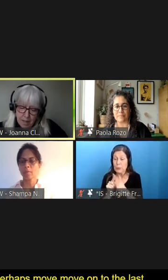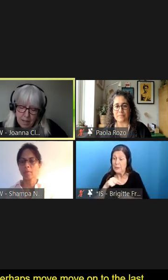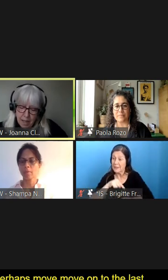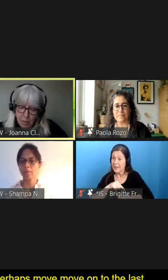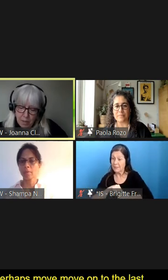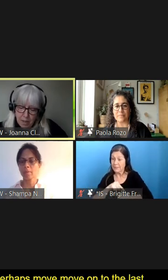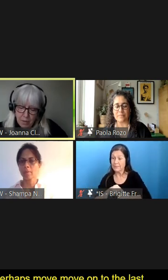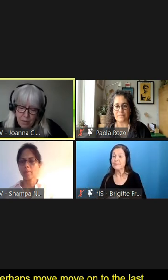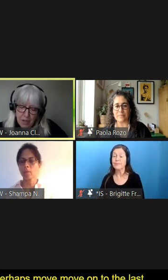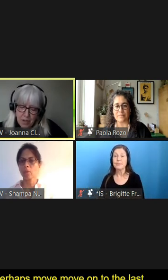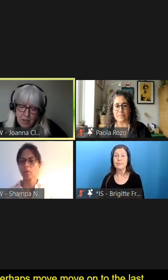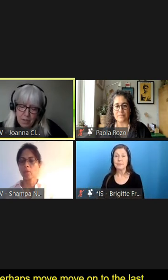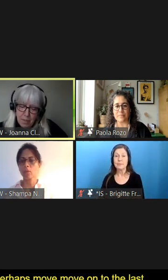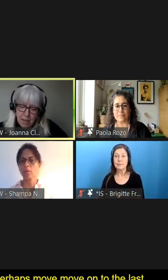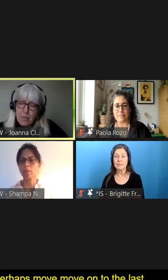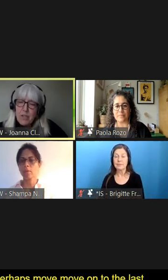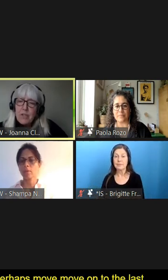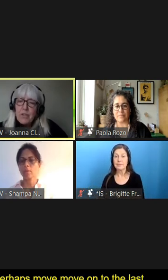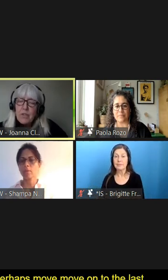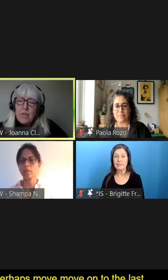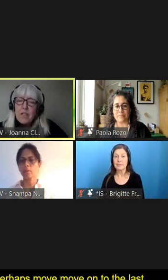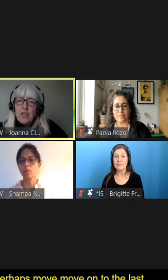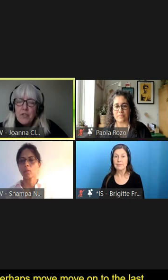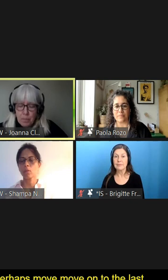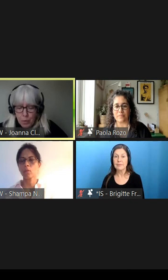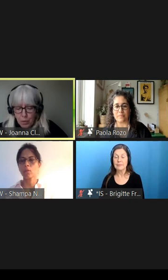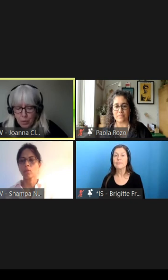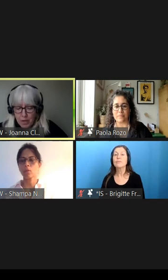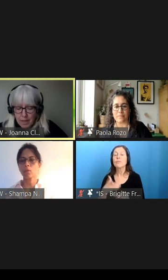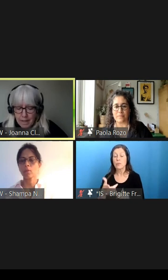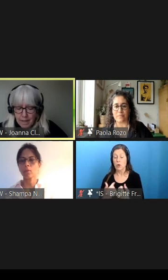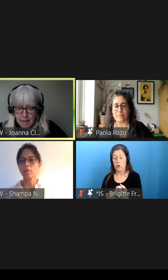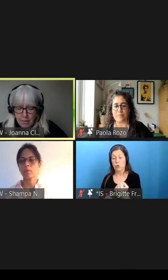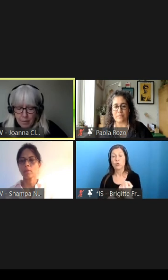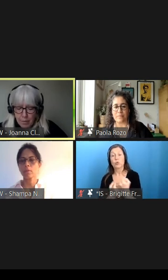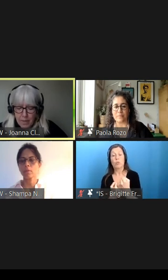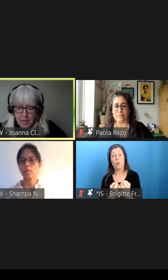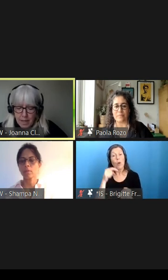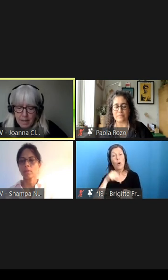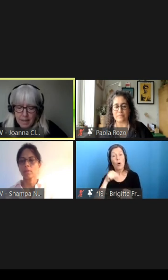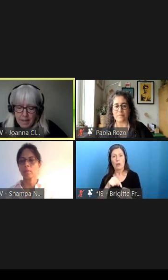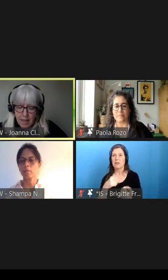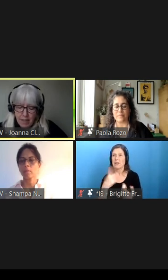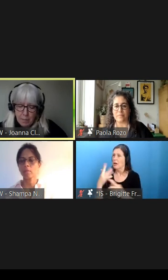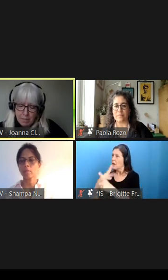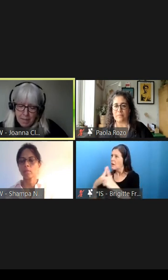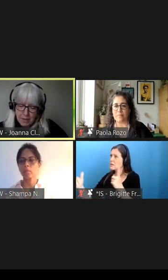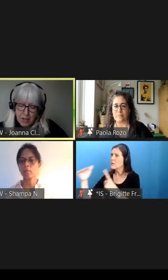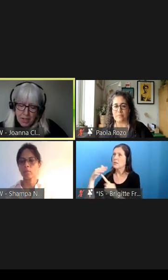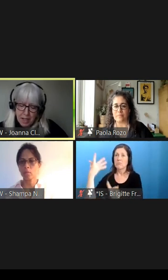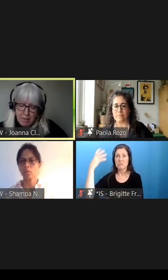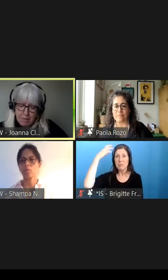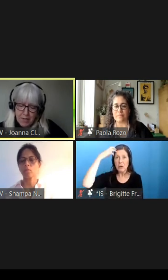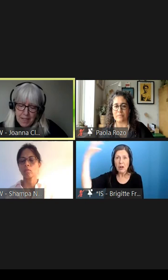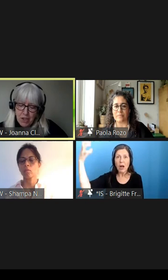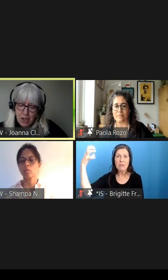But one of the questions is about the sort of additional support that's needed from society, government, medical